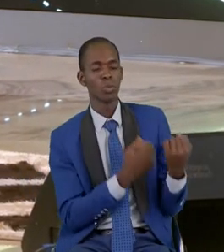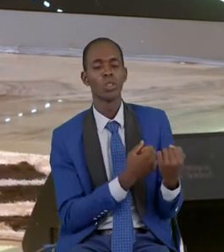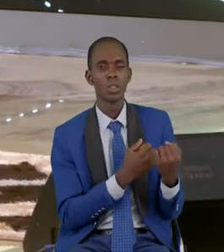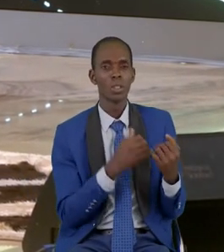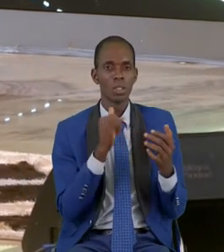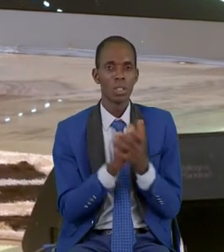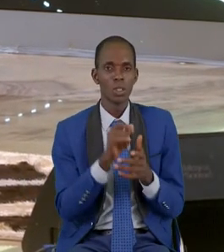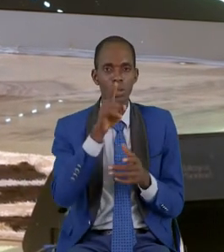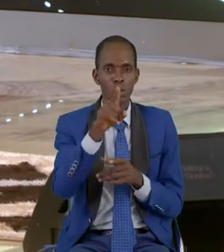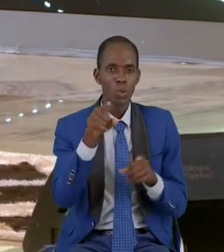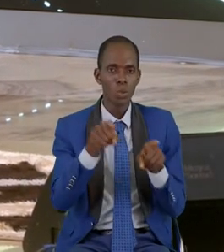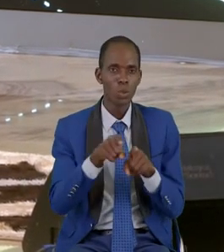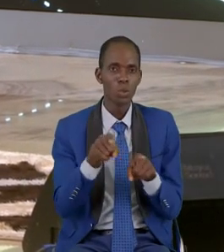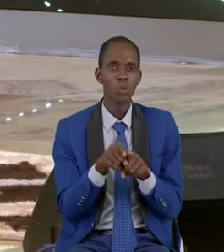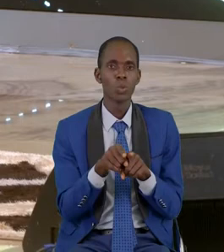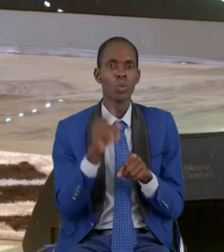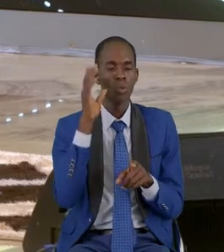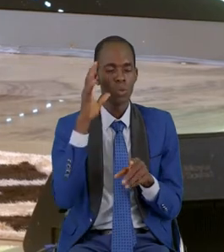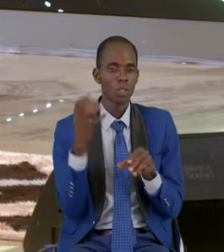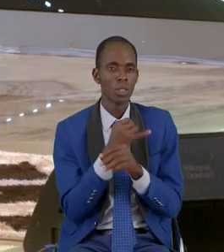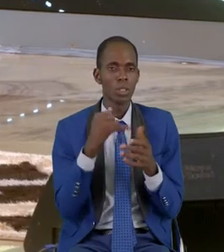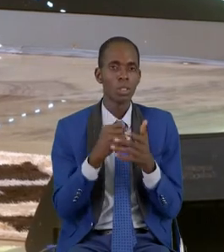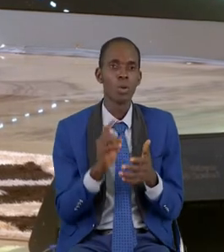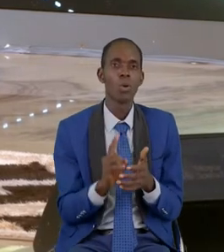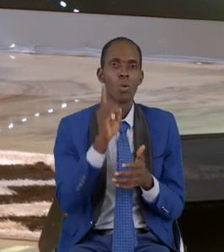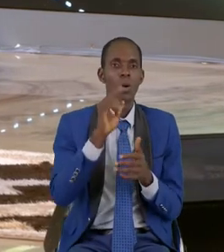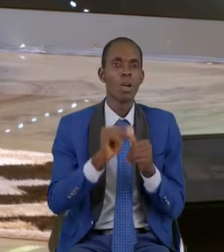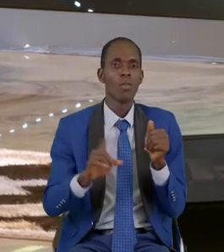will take it up, and everywhere you go, you will